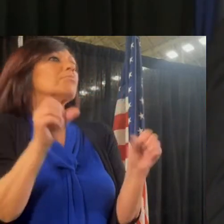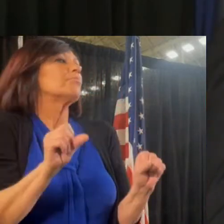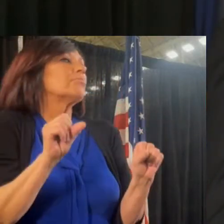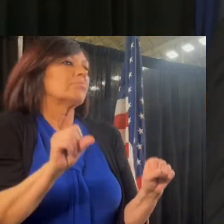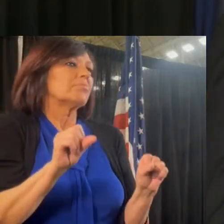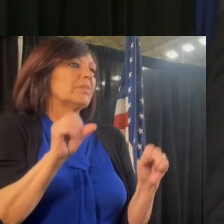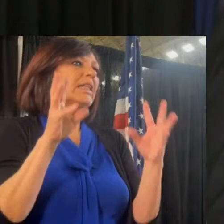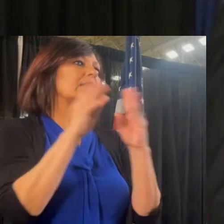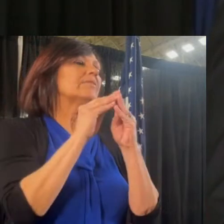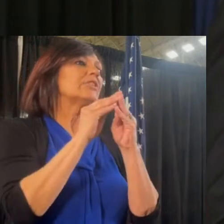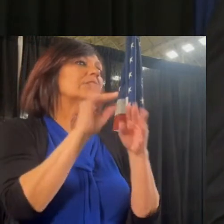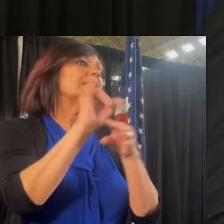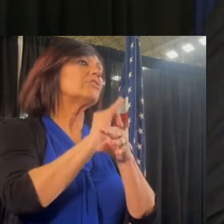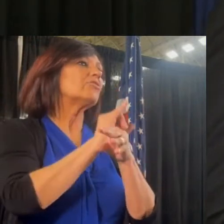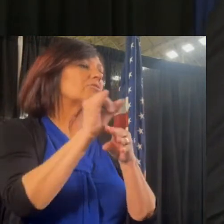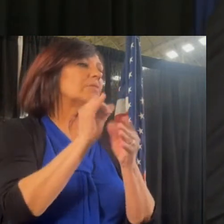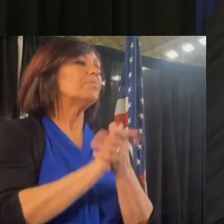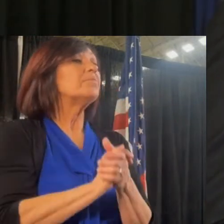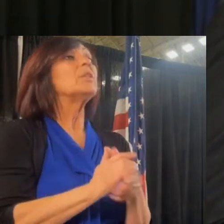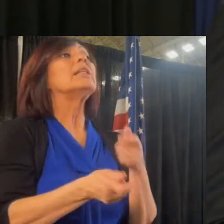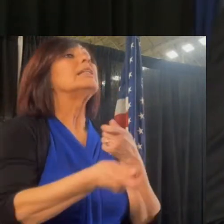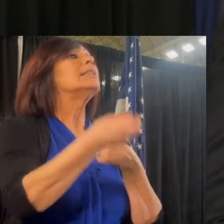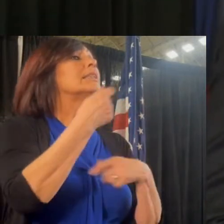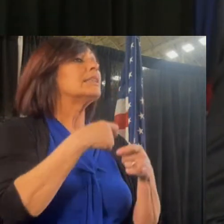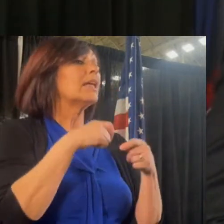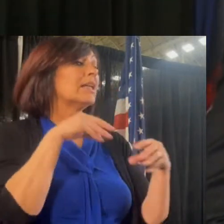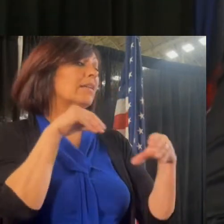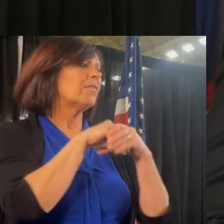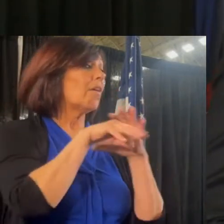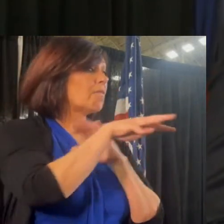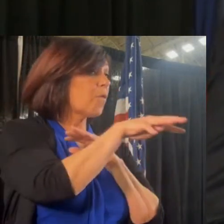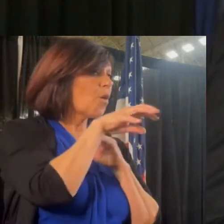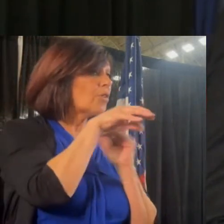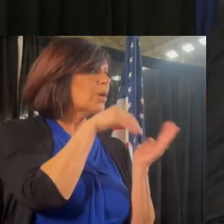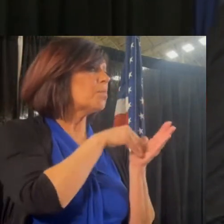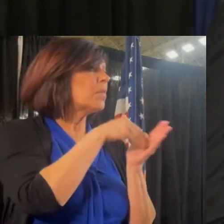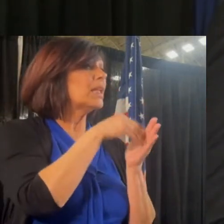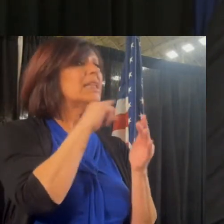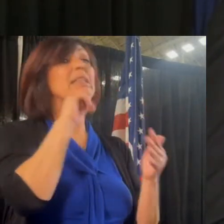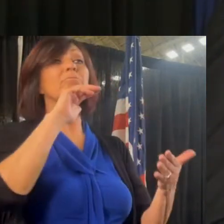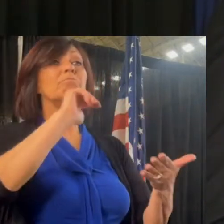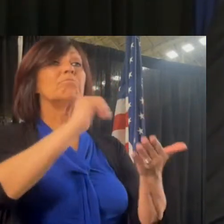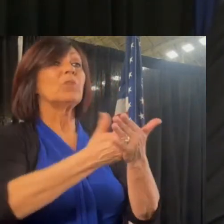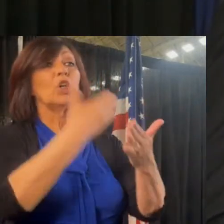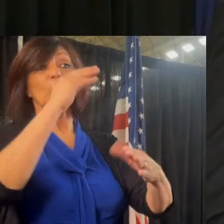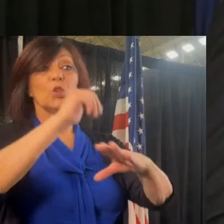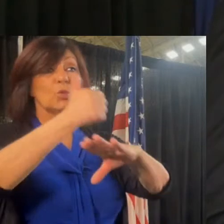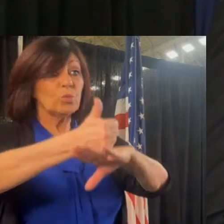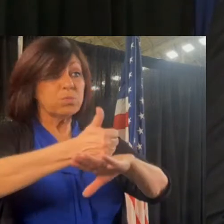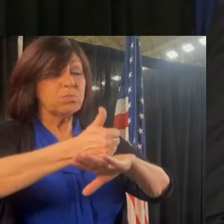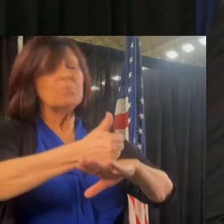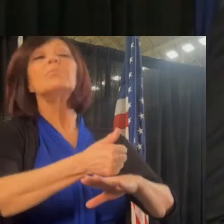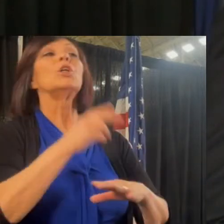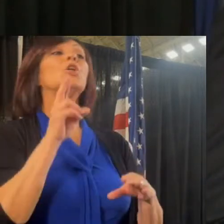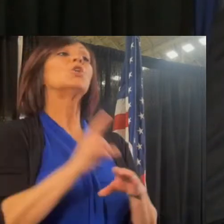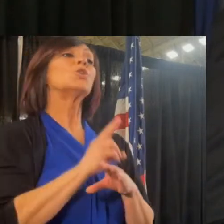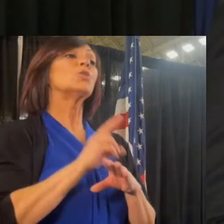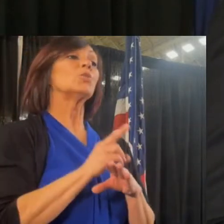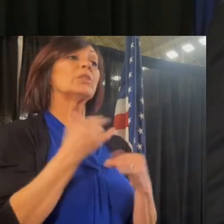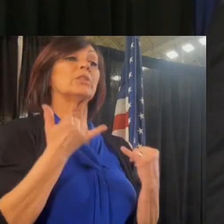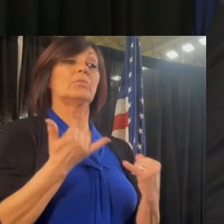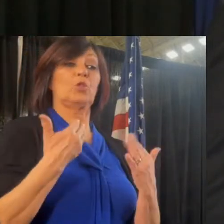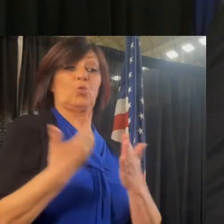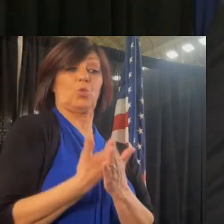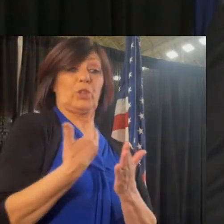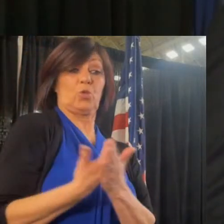convention industry. So rather than invest $400 million in a brand new convention center, using Renew Plan funding,